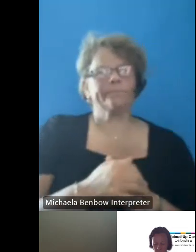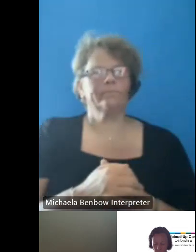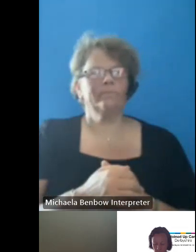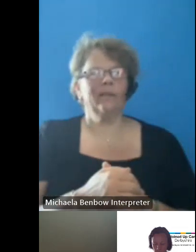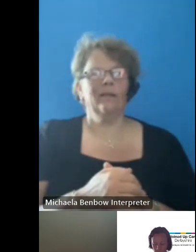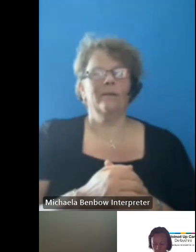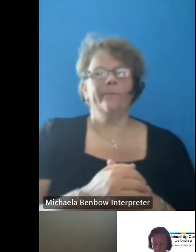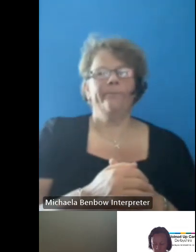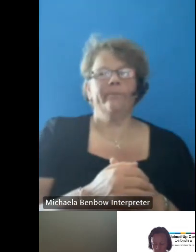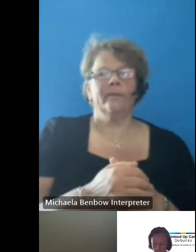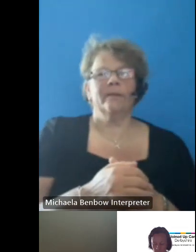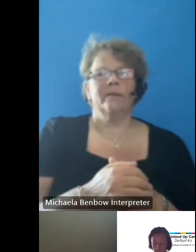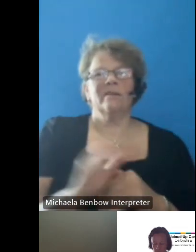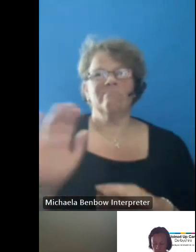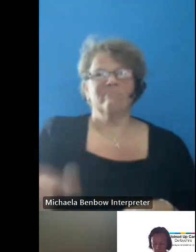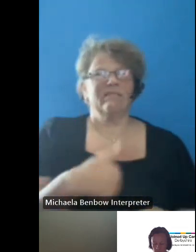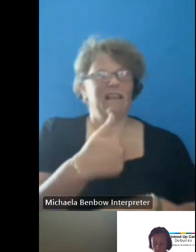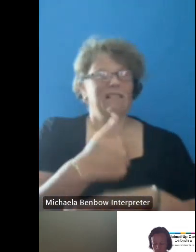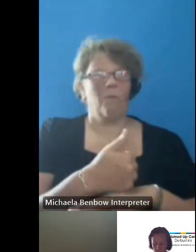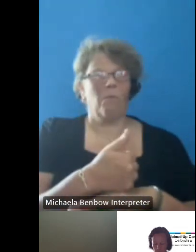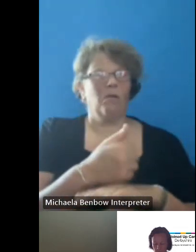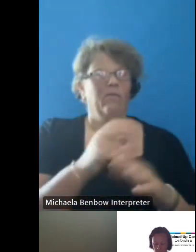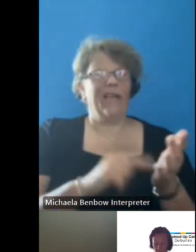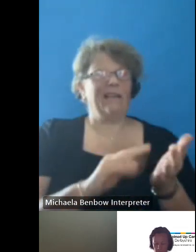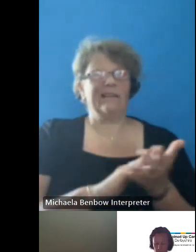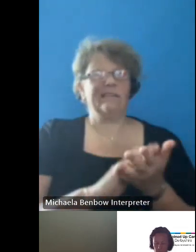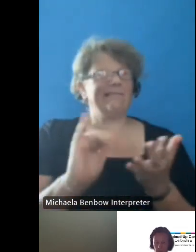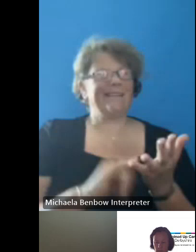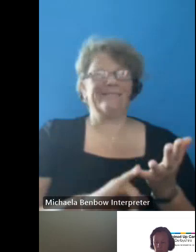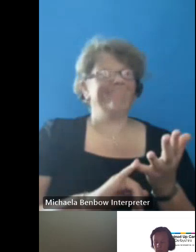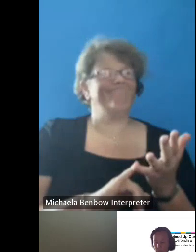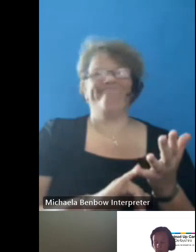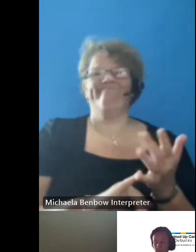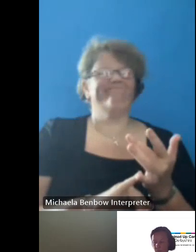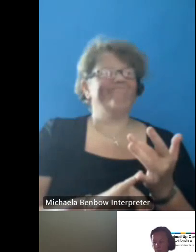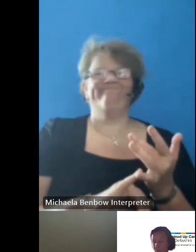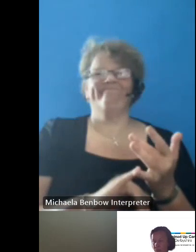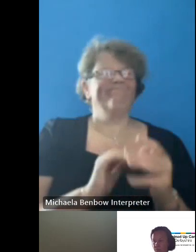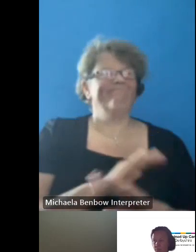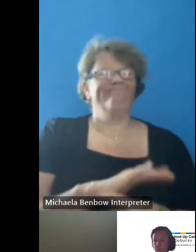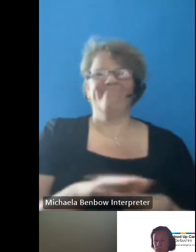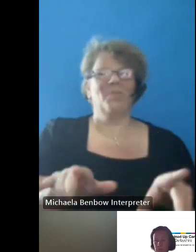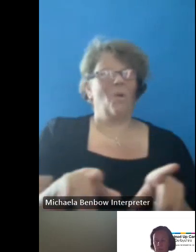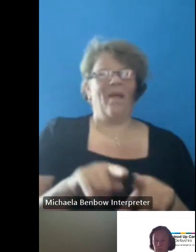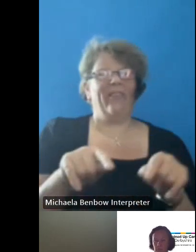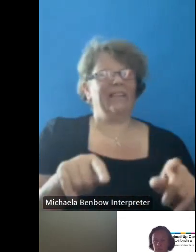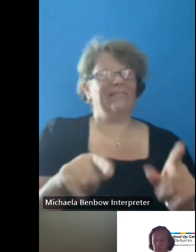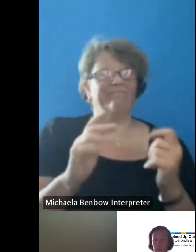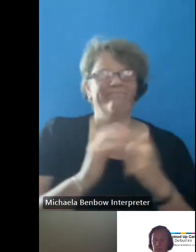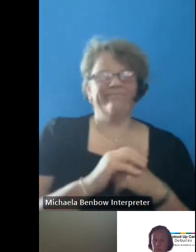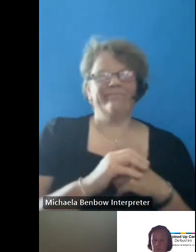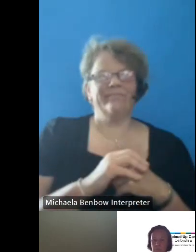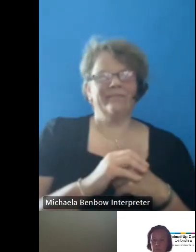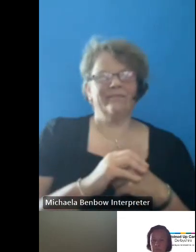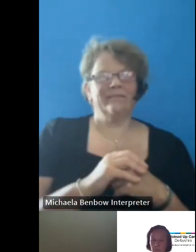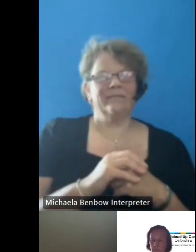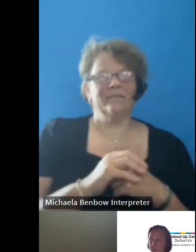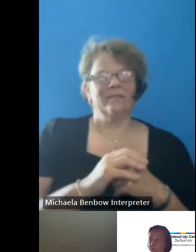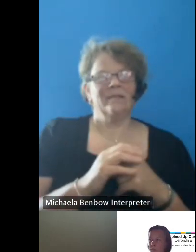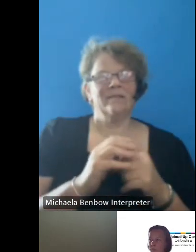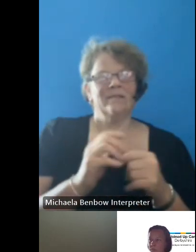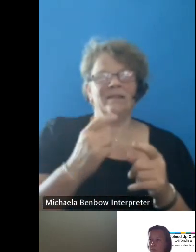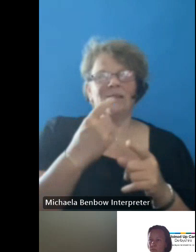up the NHS and operated it is that it is not like that. So apologise for the terminology, but we talk about this new